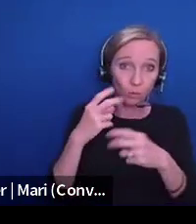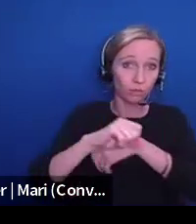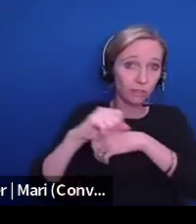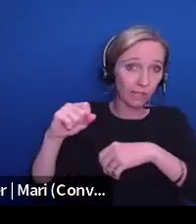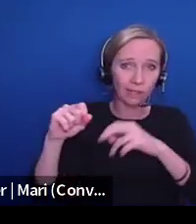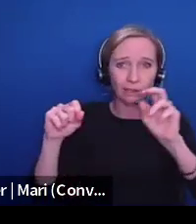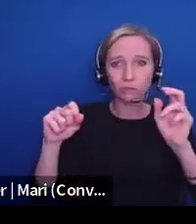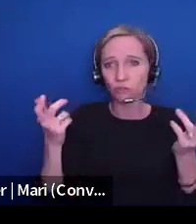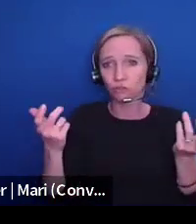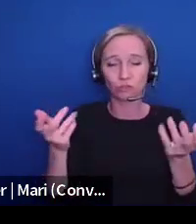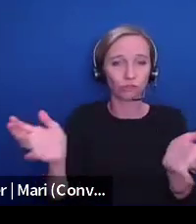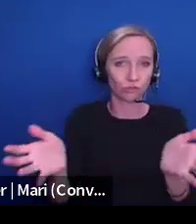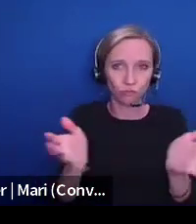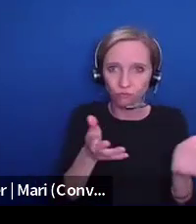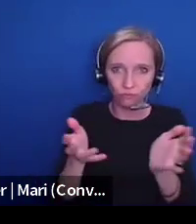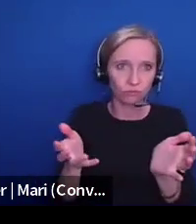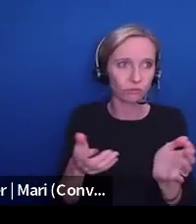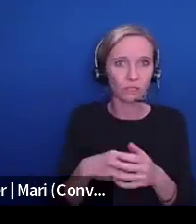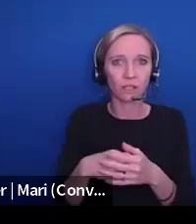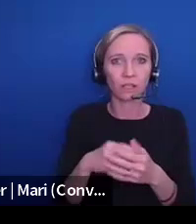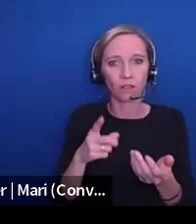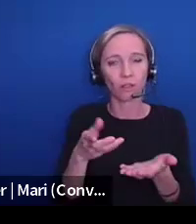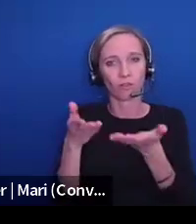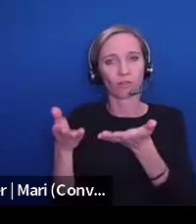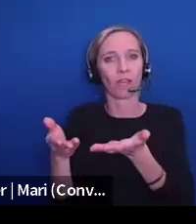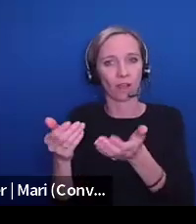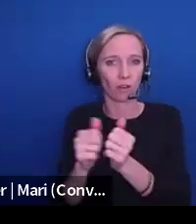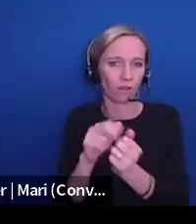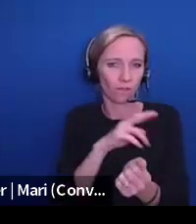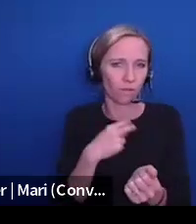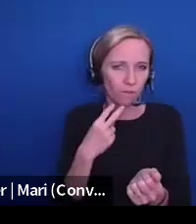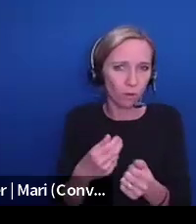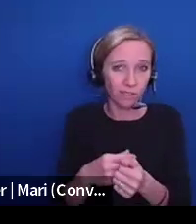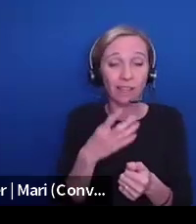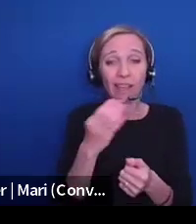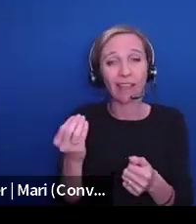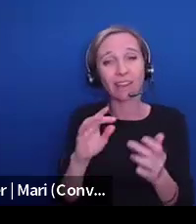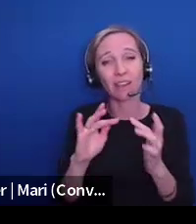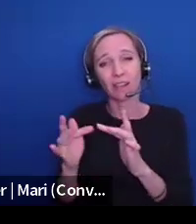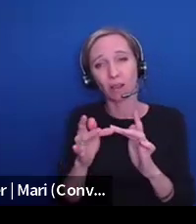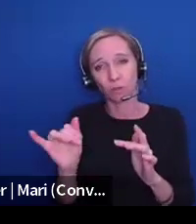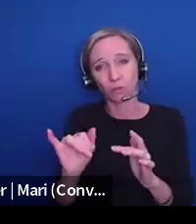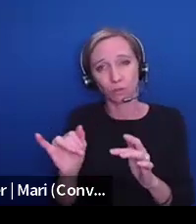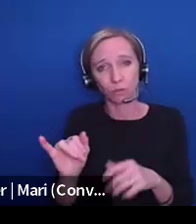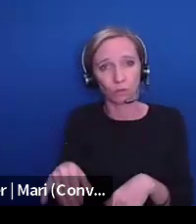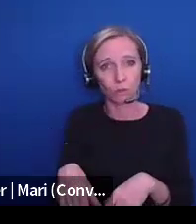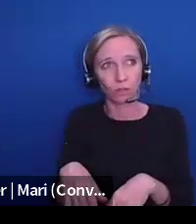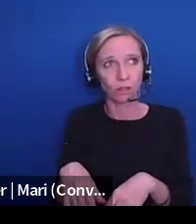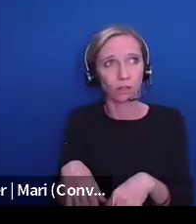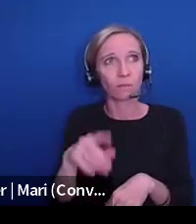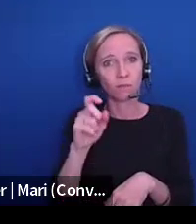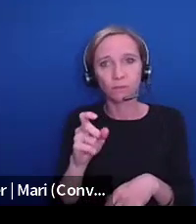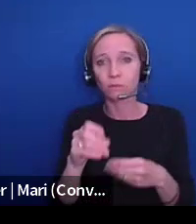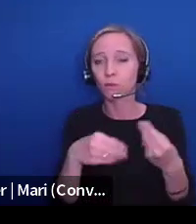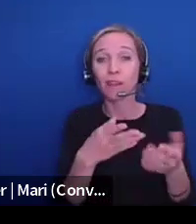stage, in conversation where it matters. And then building a supported network where people can